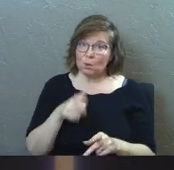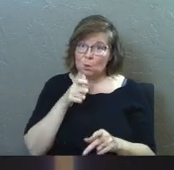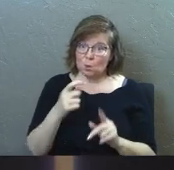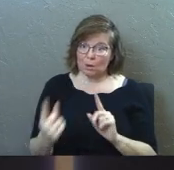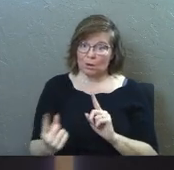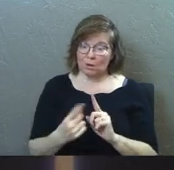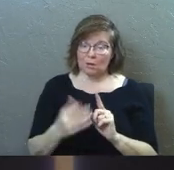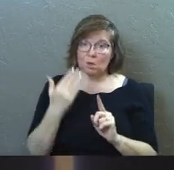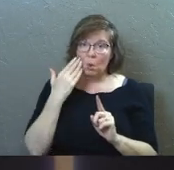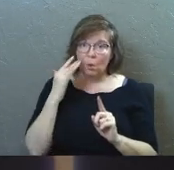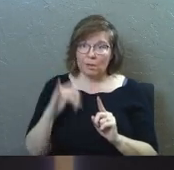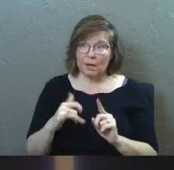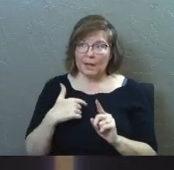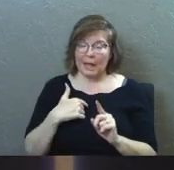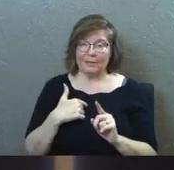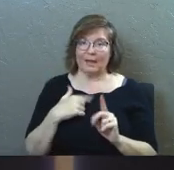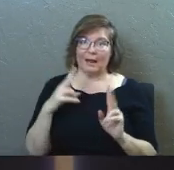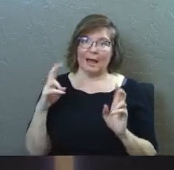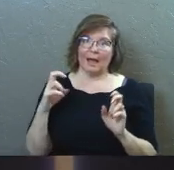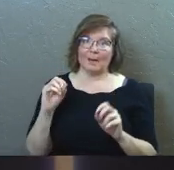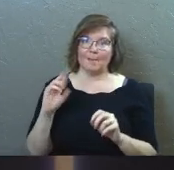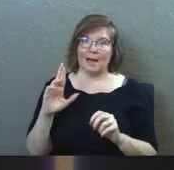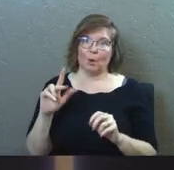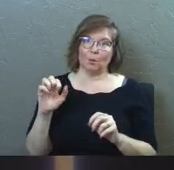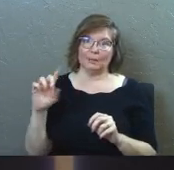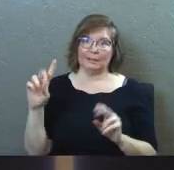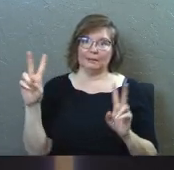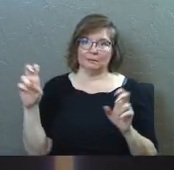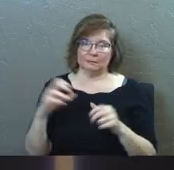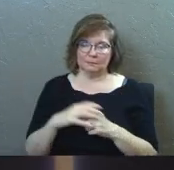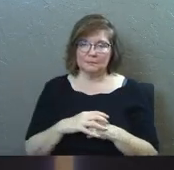who finds that out and all of a sudden I'm outed in the conversation,